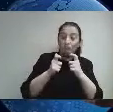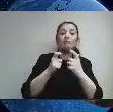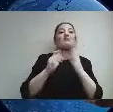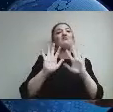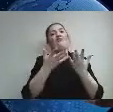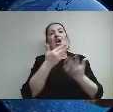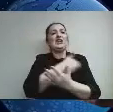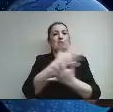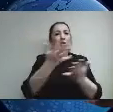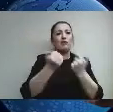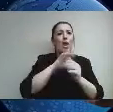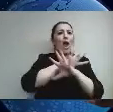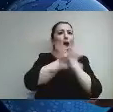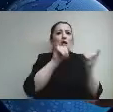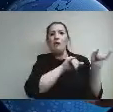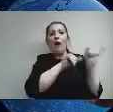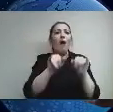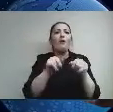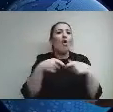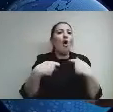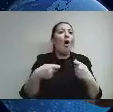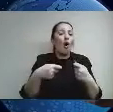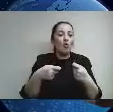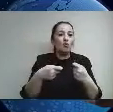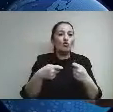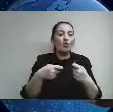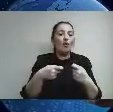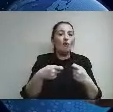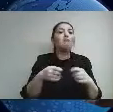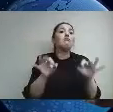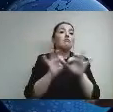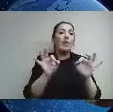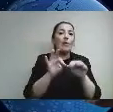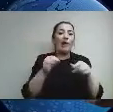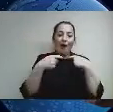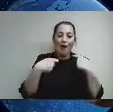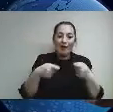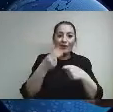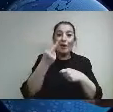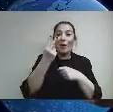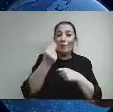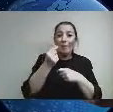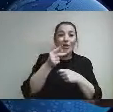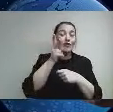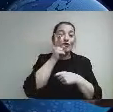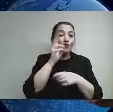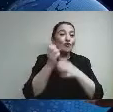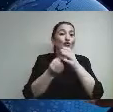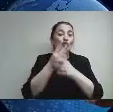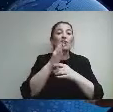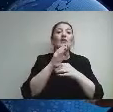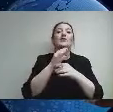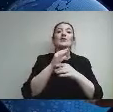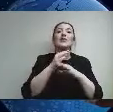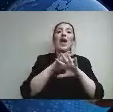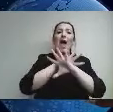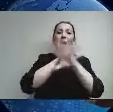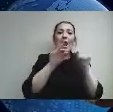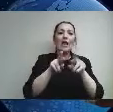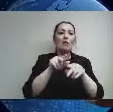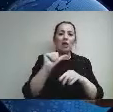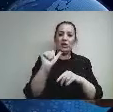in return for the money that we spend, we want to get the quality results, just like the other